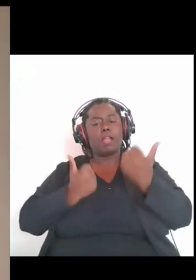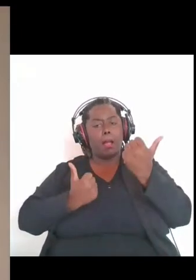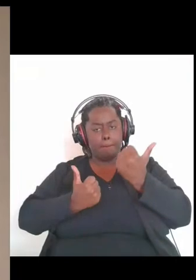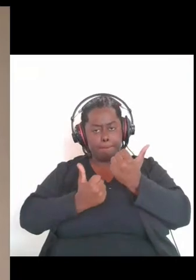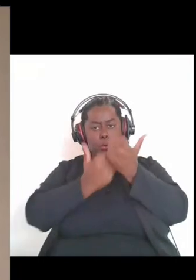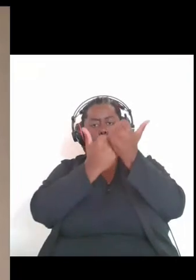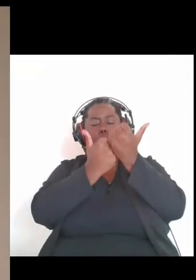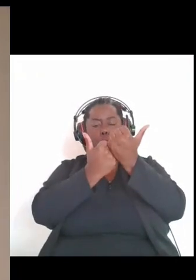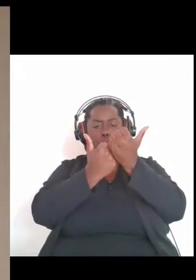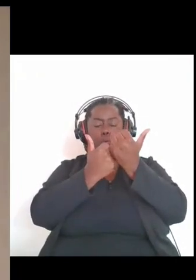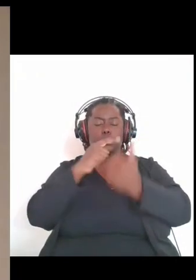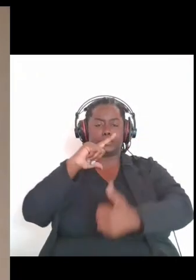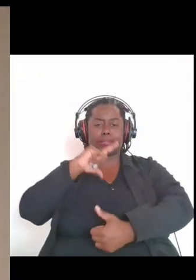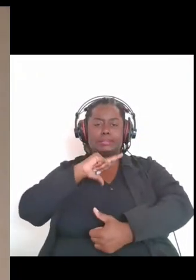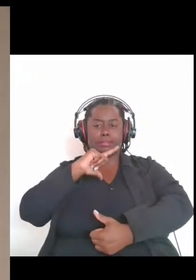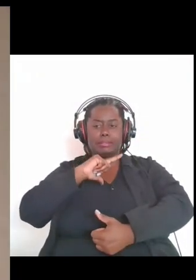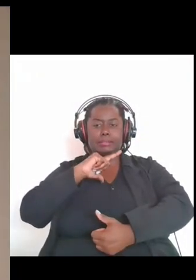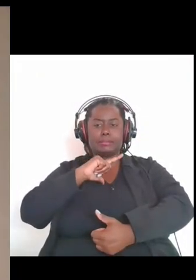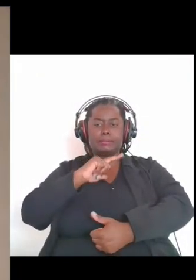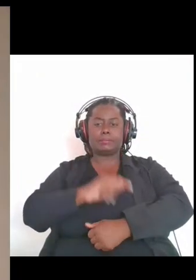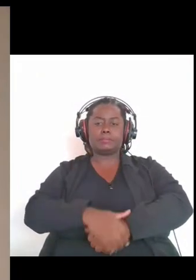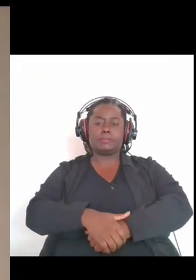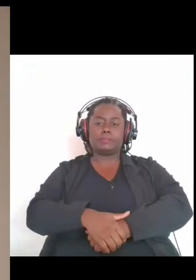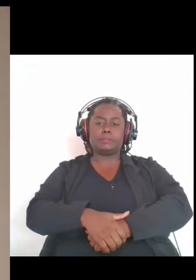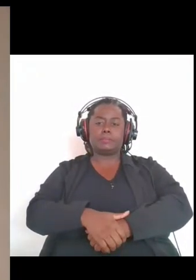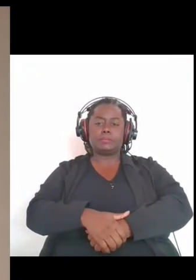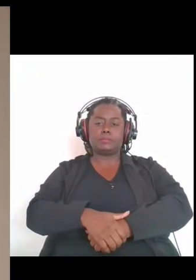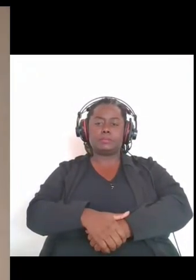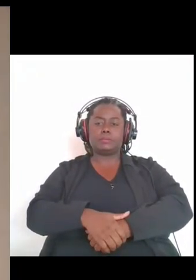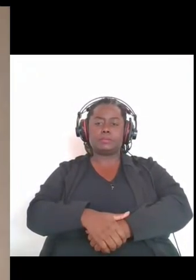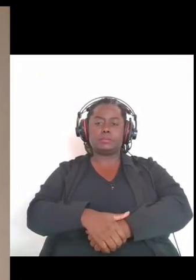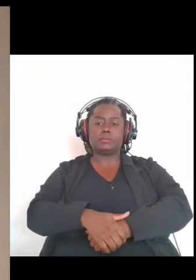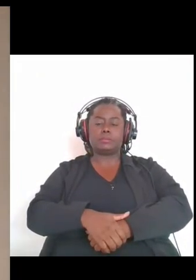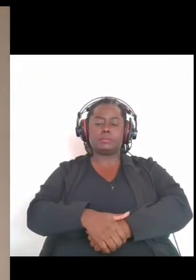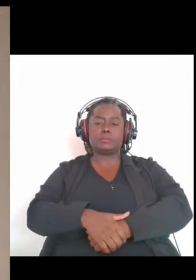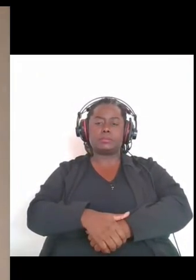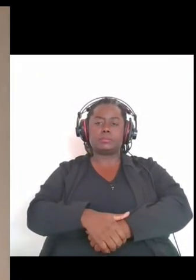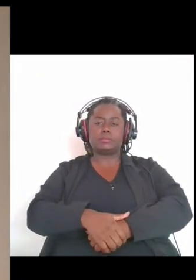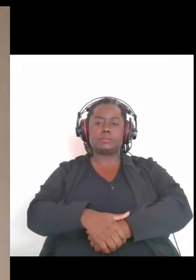we get this type of support so to speak